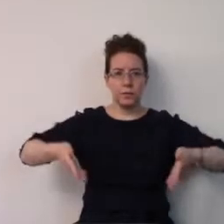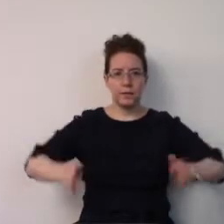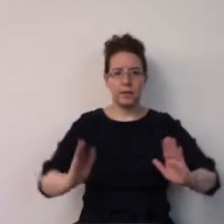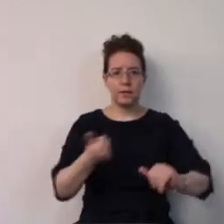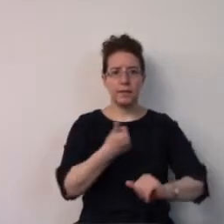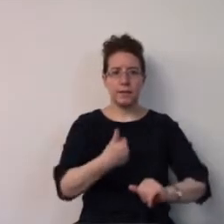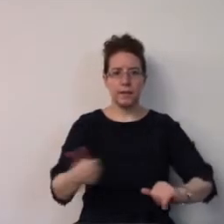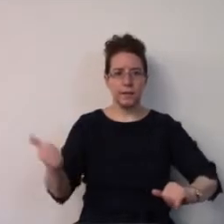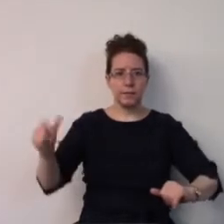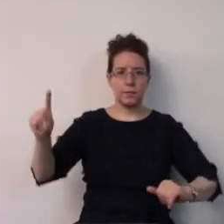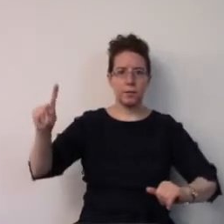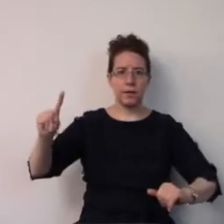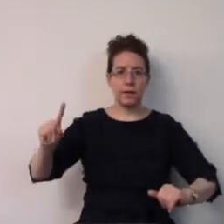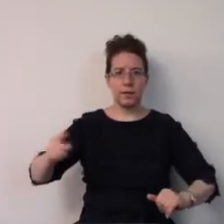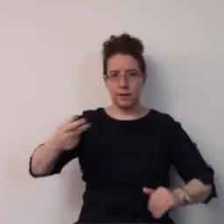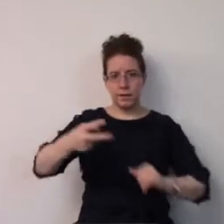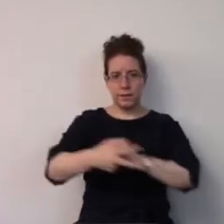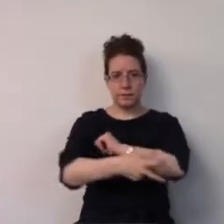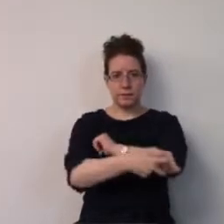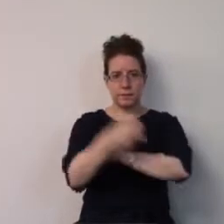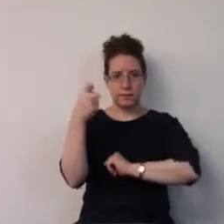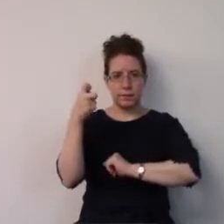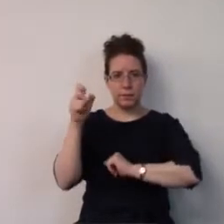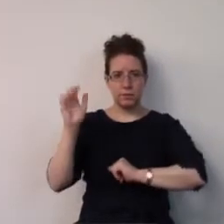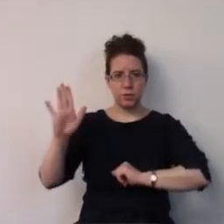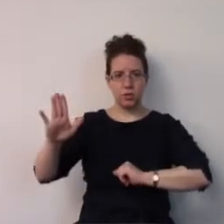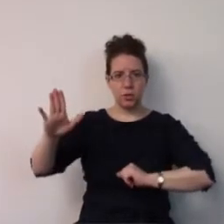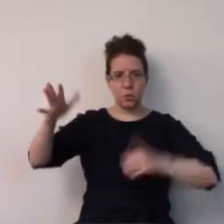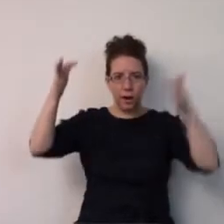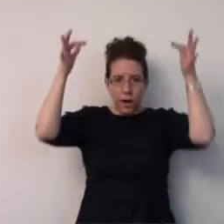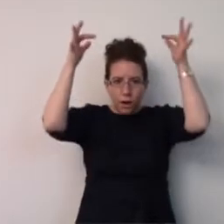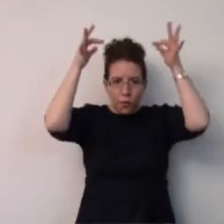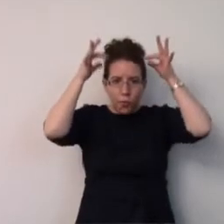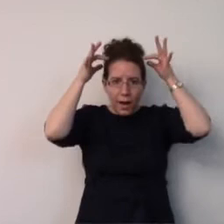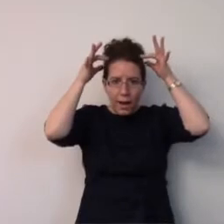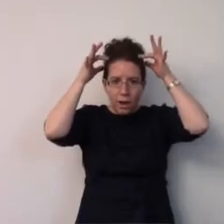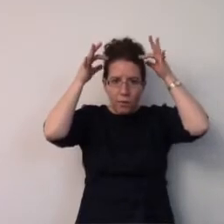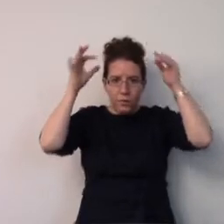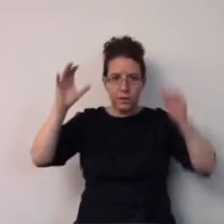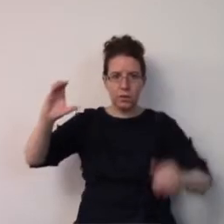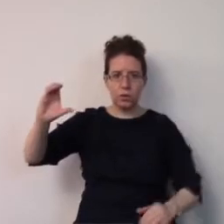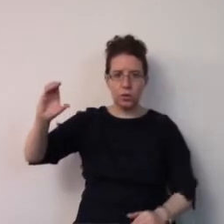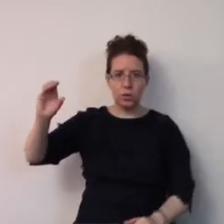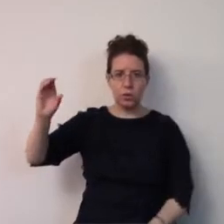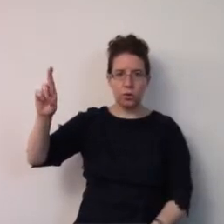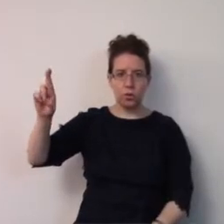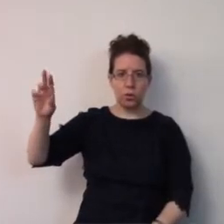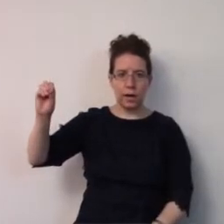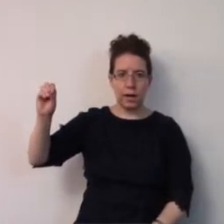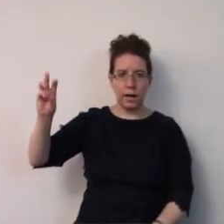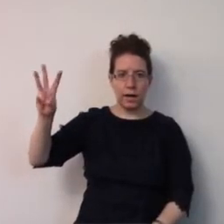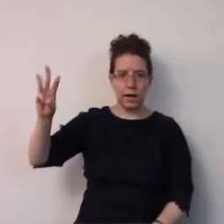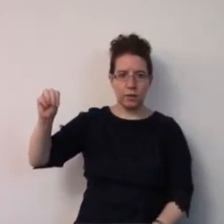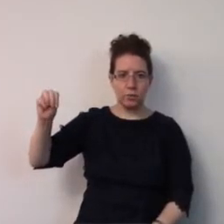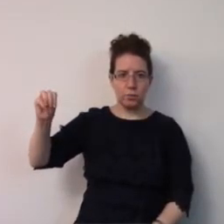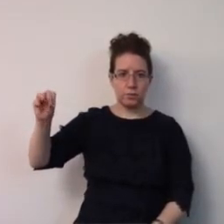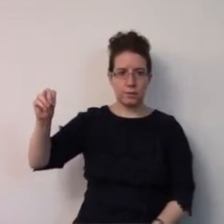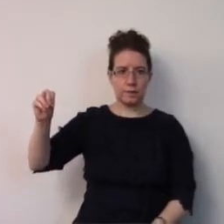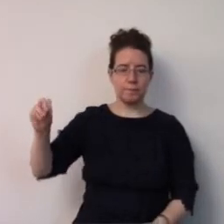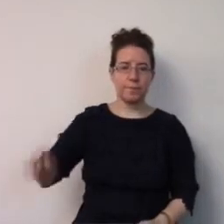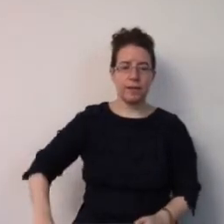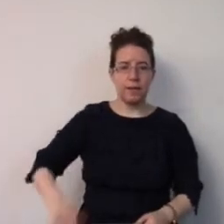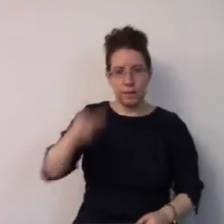Yes. A crown, a victor, a victor's crown. Yes. Hallelujah. Yes. And the Bible says in Revelation that he